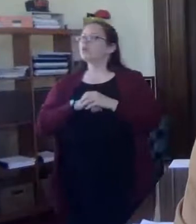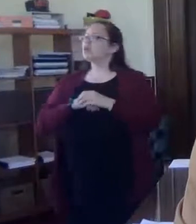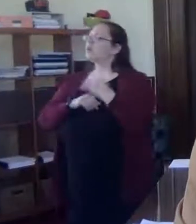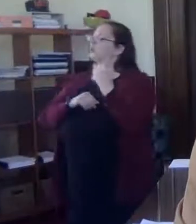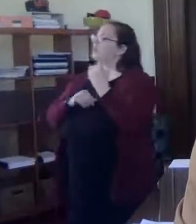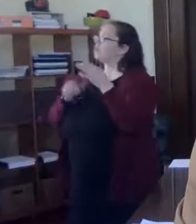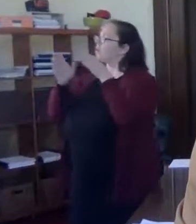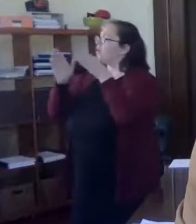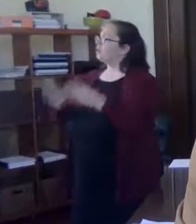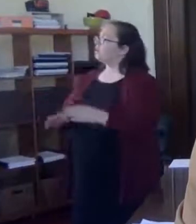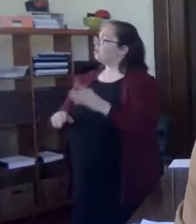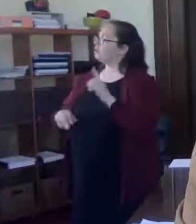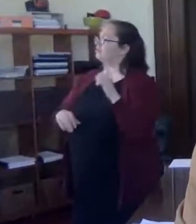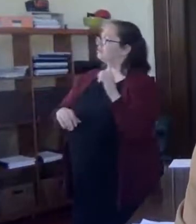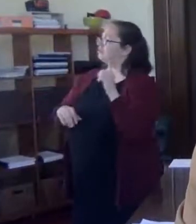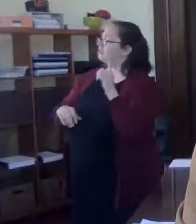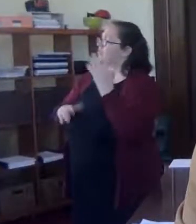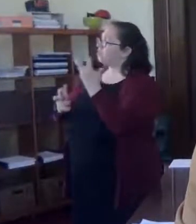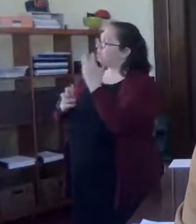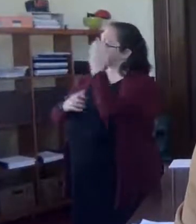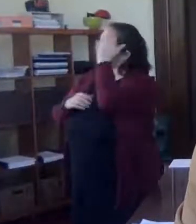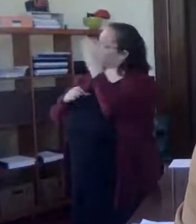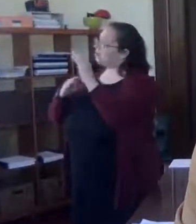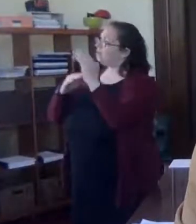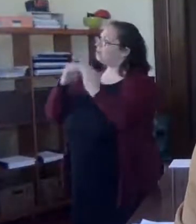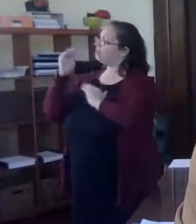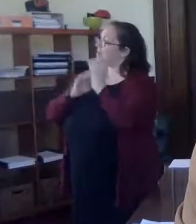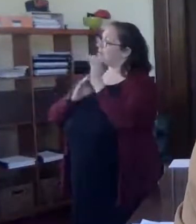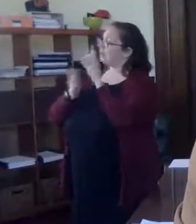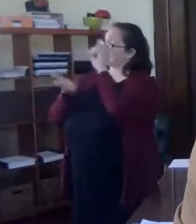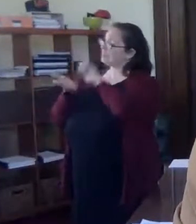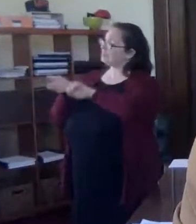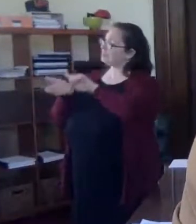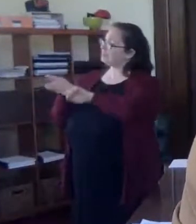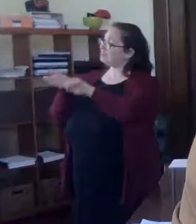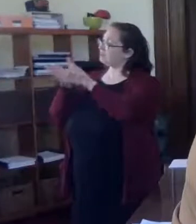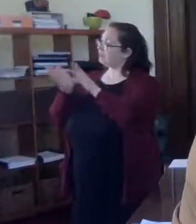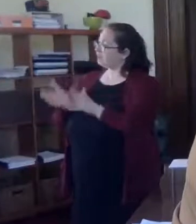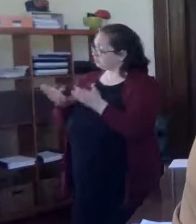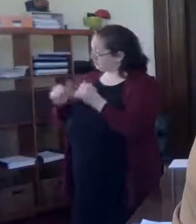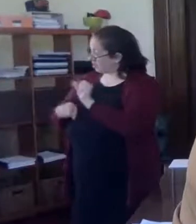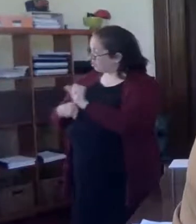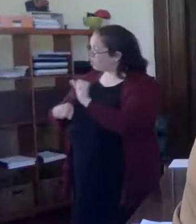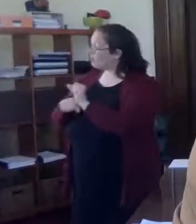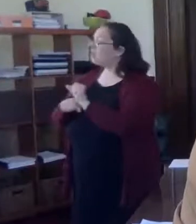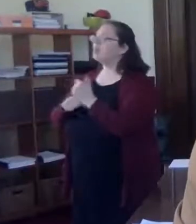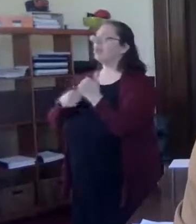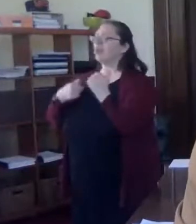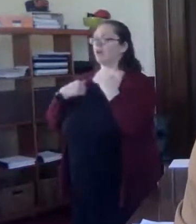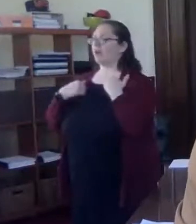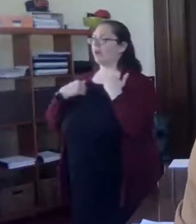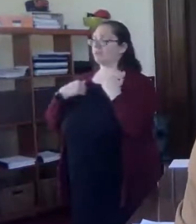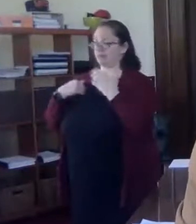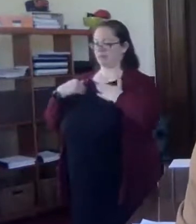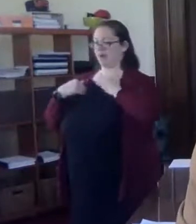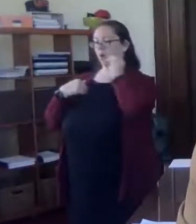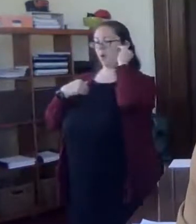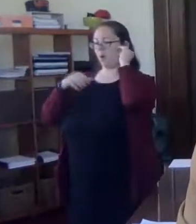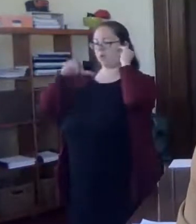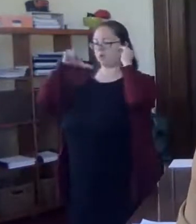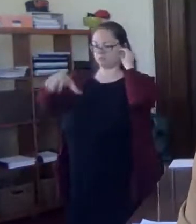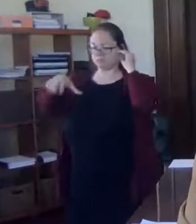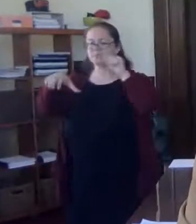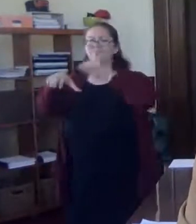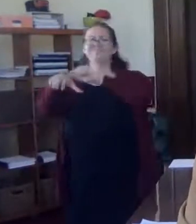to know if they are considered essential and are still working, because this person has an abandoned building next to their house and that they would